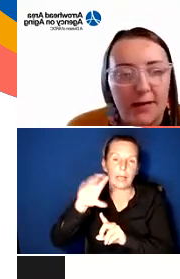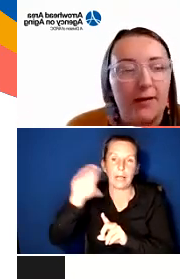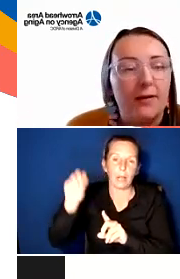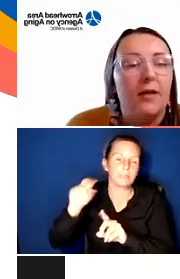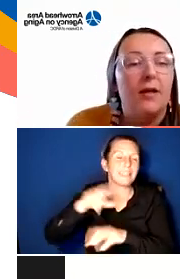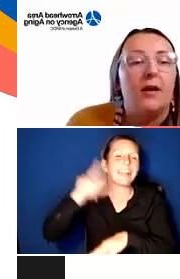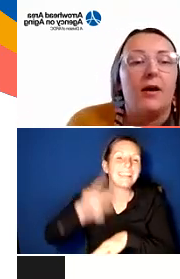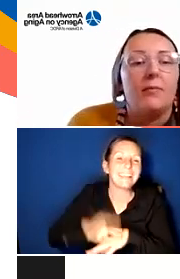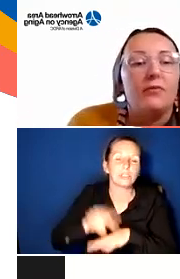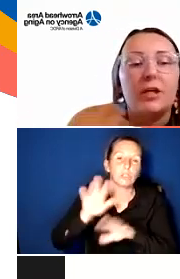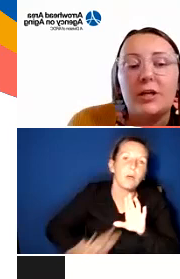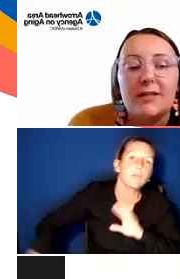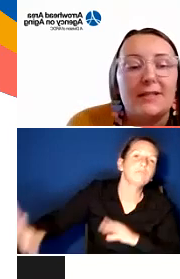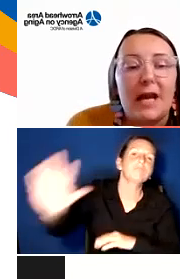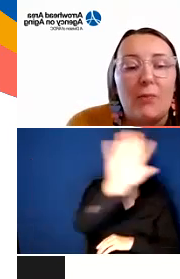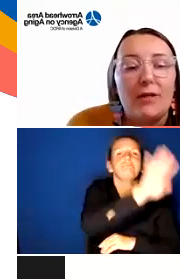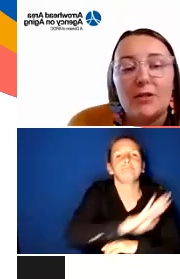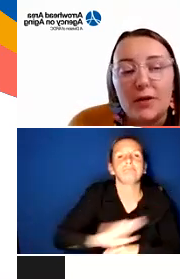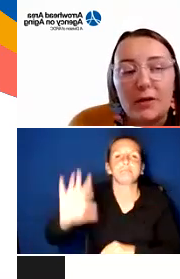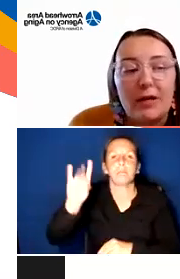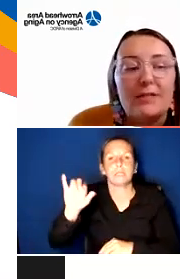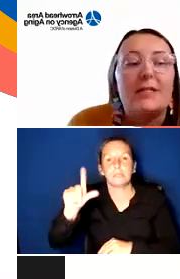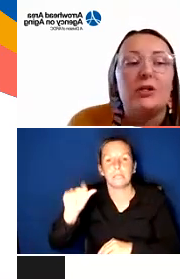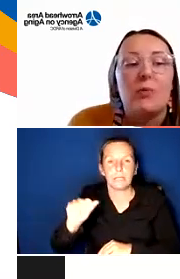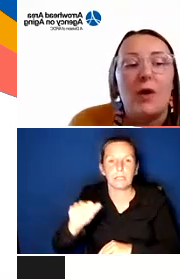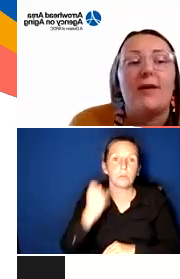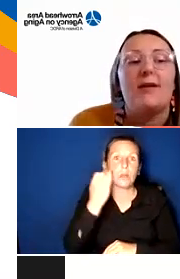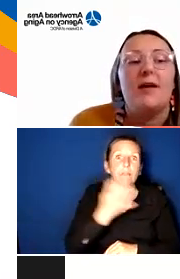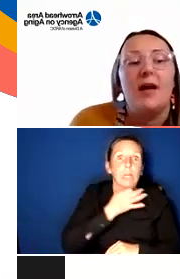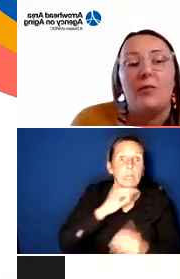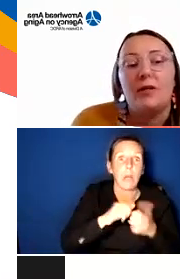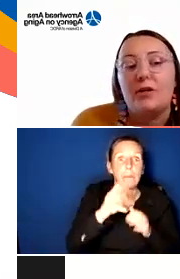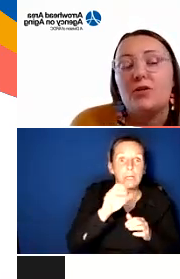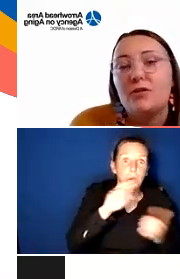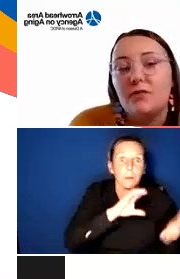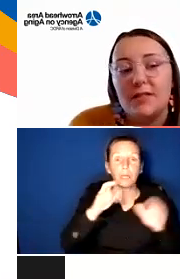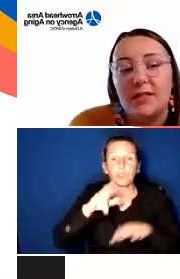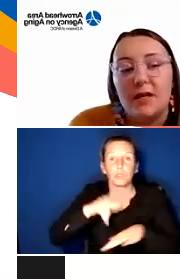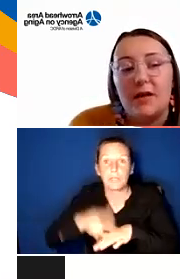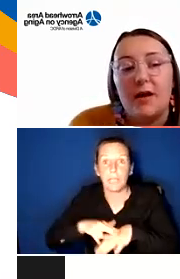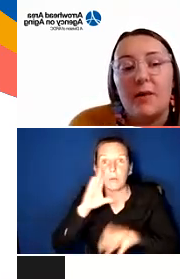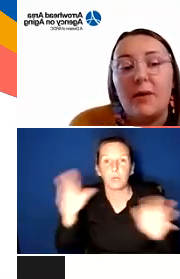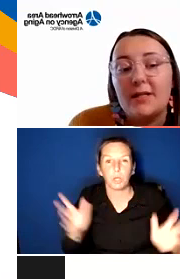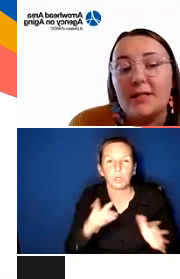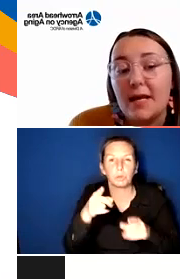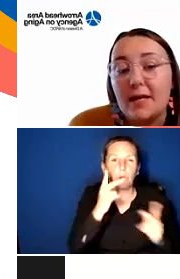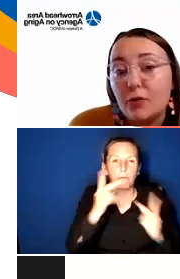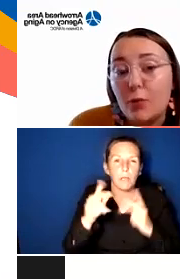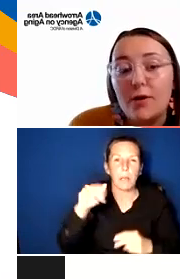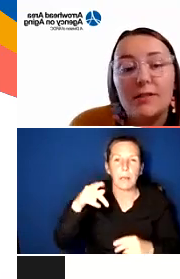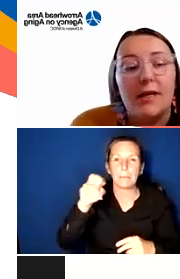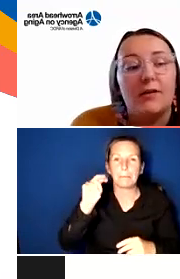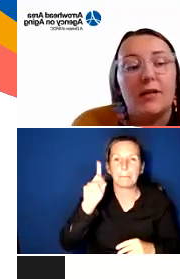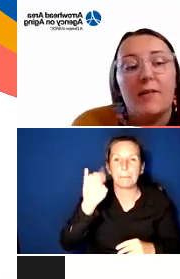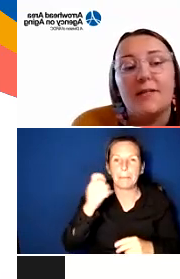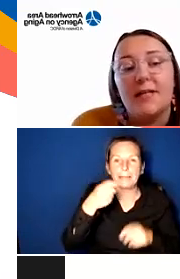nationwide data. If you're curious as to how Minnesota compares nationwide, I would encourage you to visit Appendix A in the